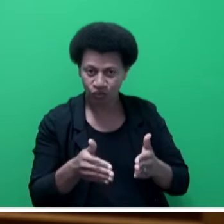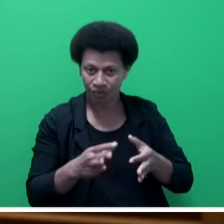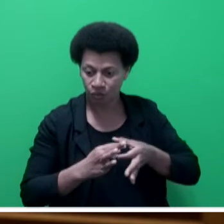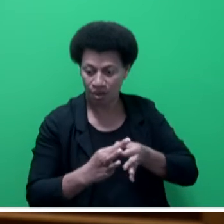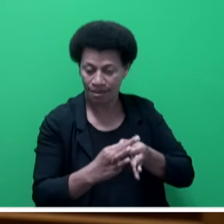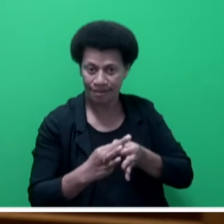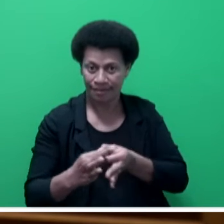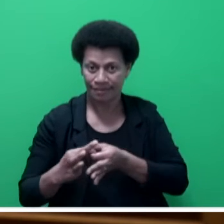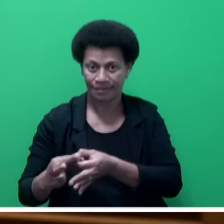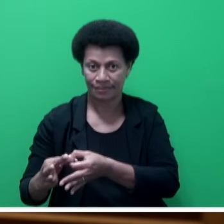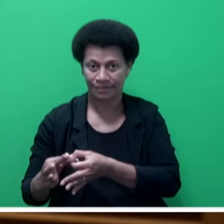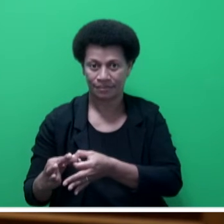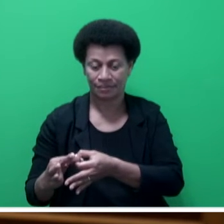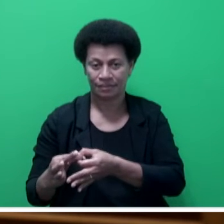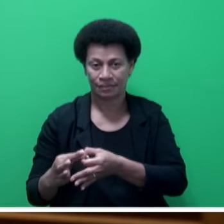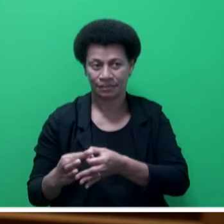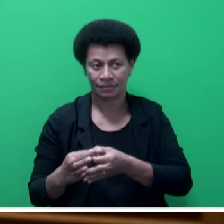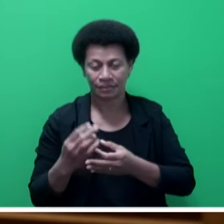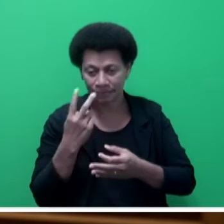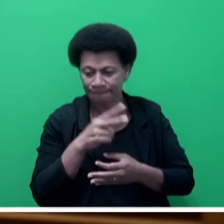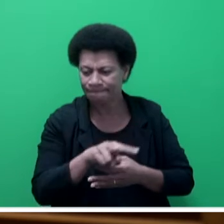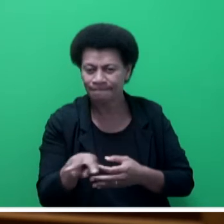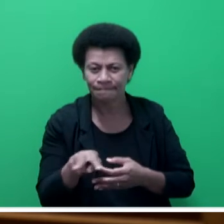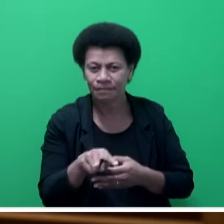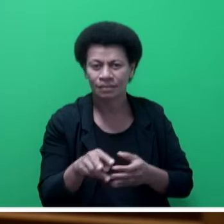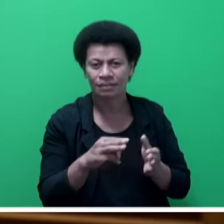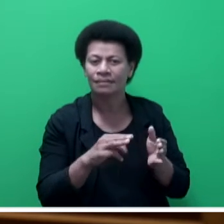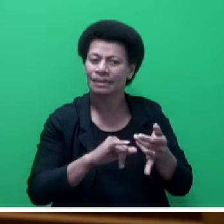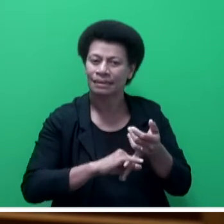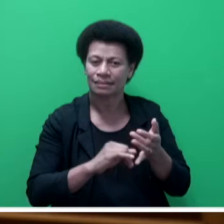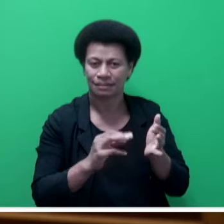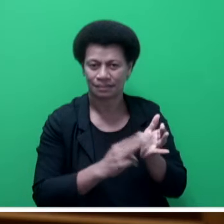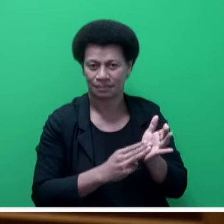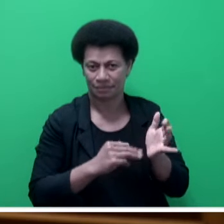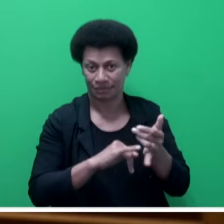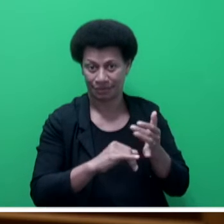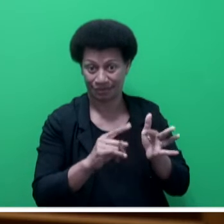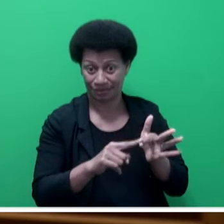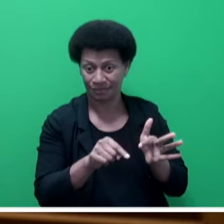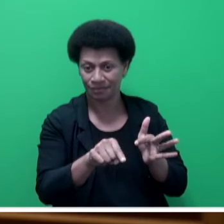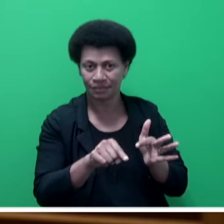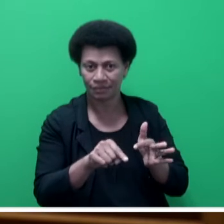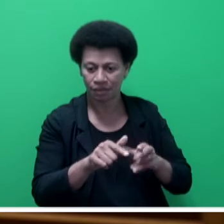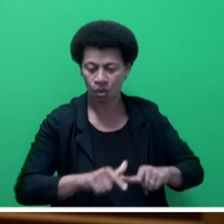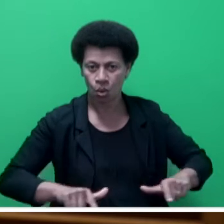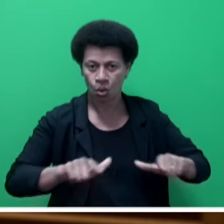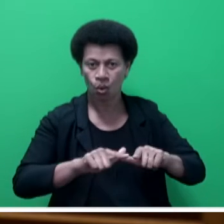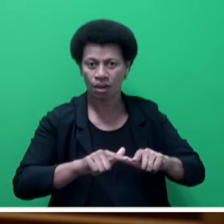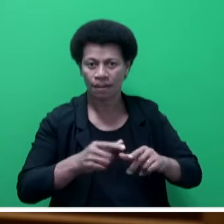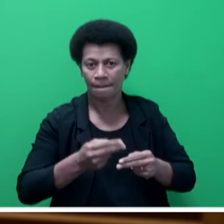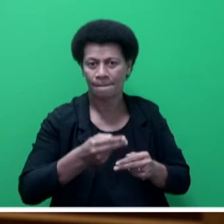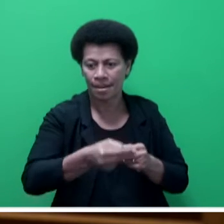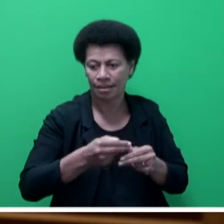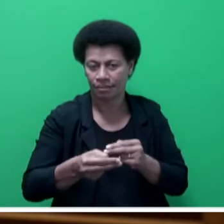sir. And we're looking at supporting our MSMEs and including the requirement of having locally grown produce in